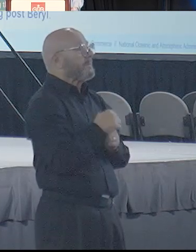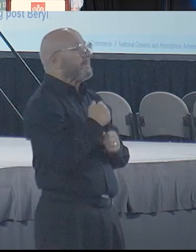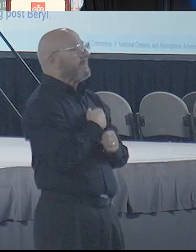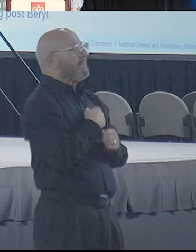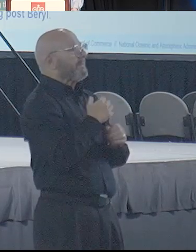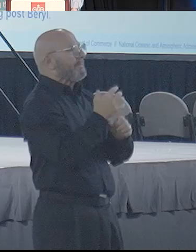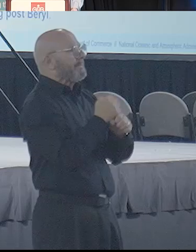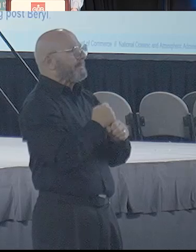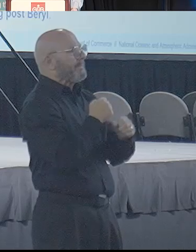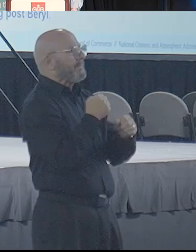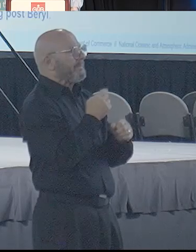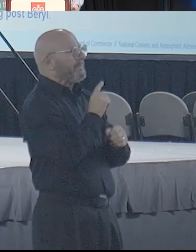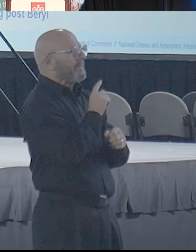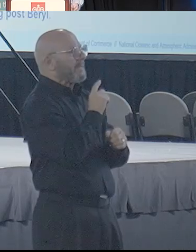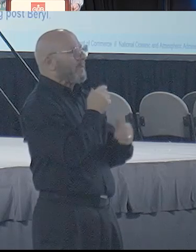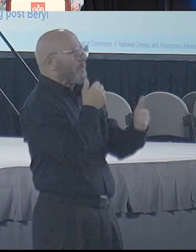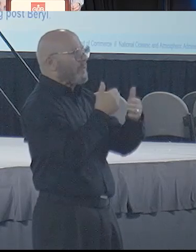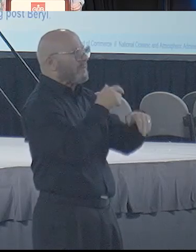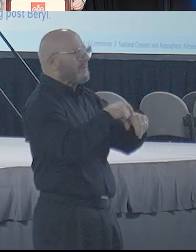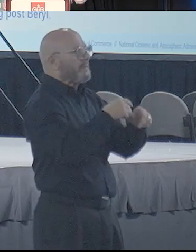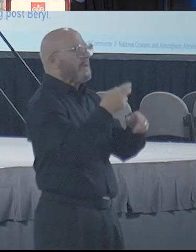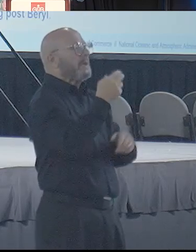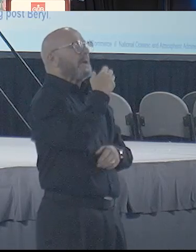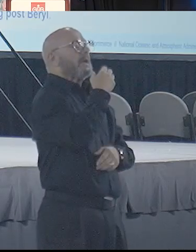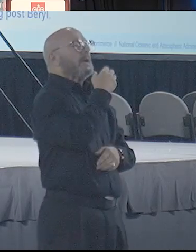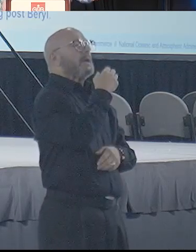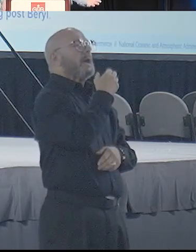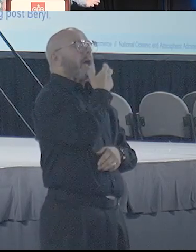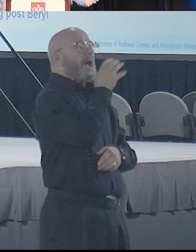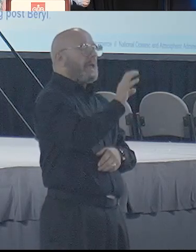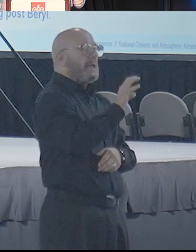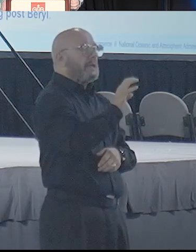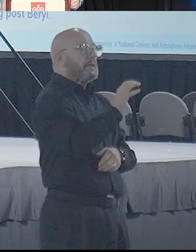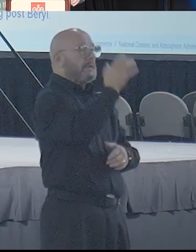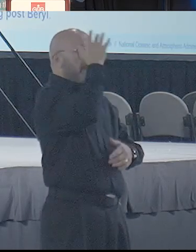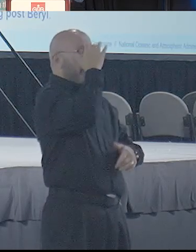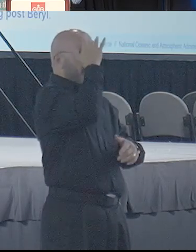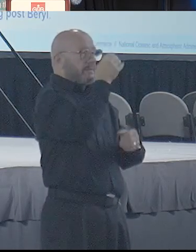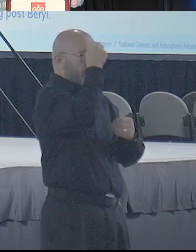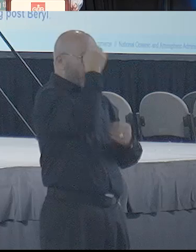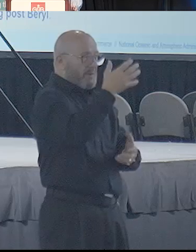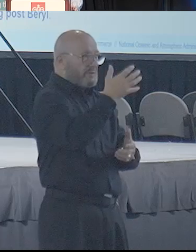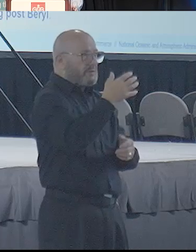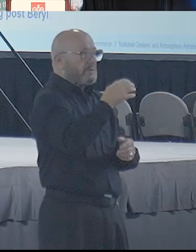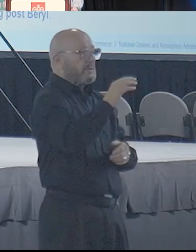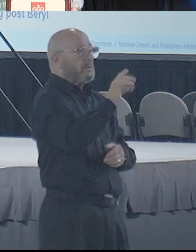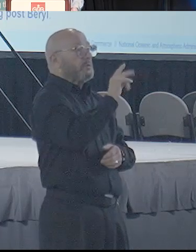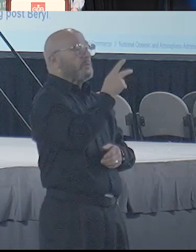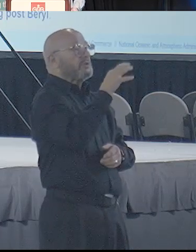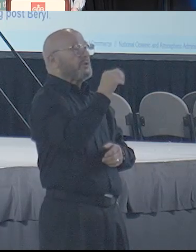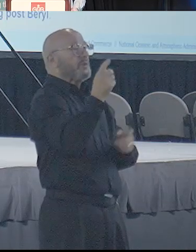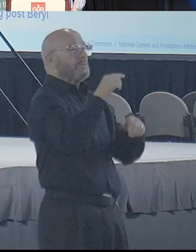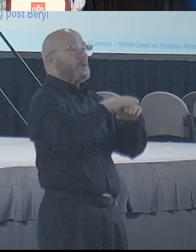we were getting near real-time heat illness data versus weather. And so the derecho comes in on the 16th, if you look